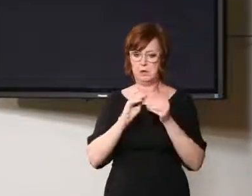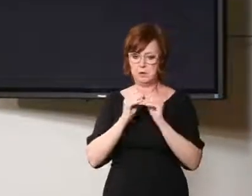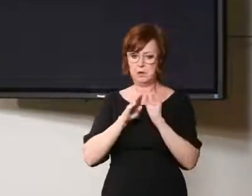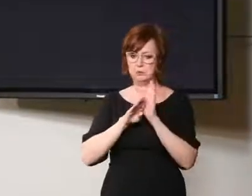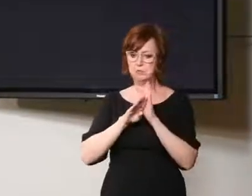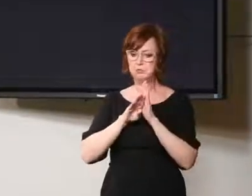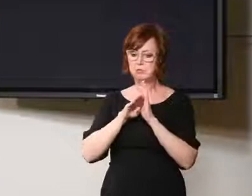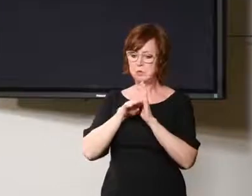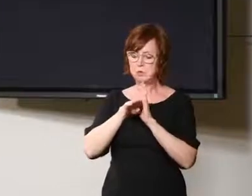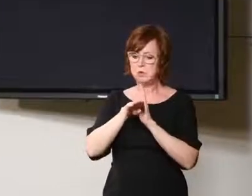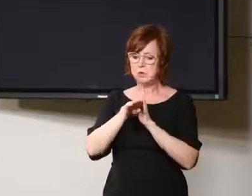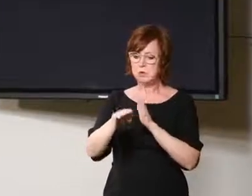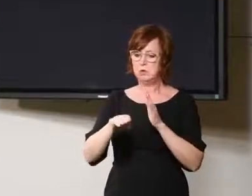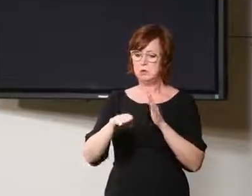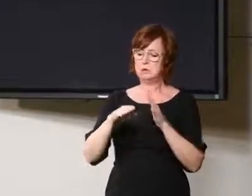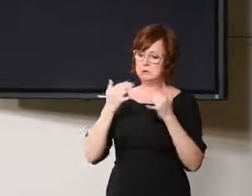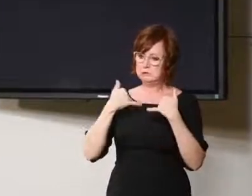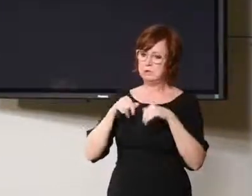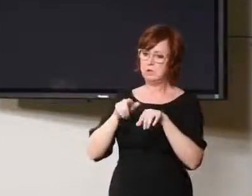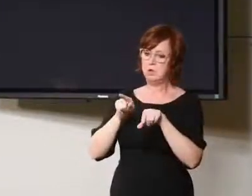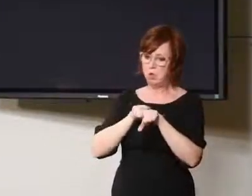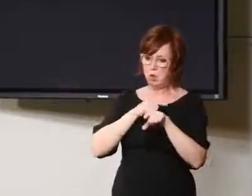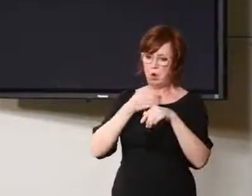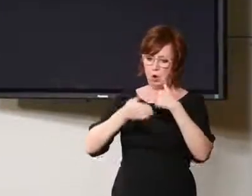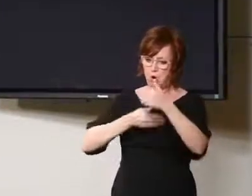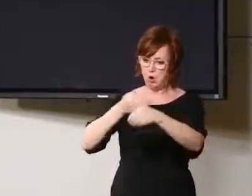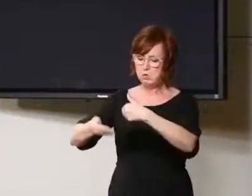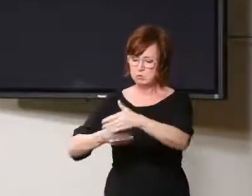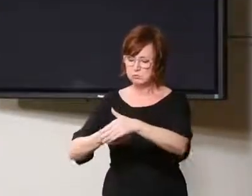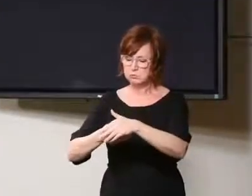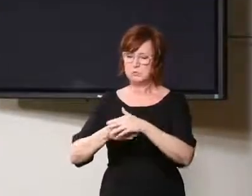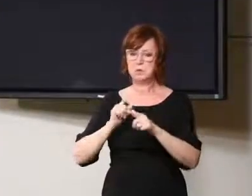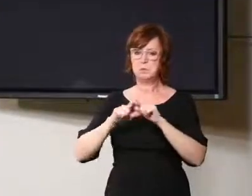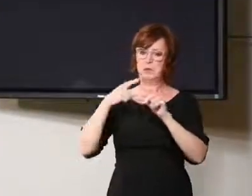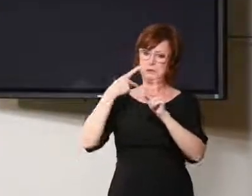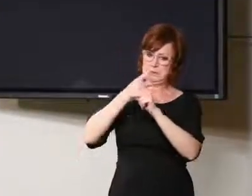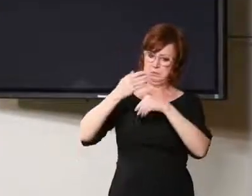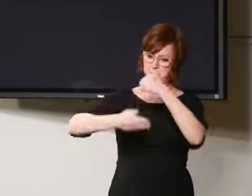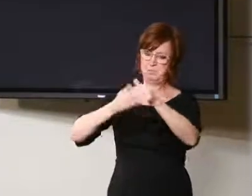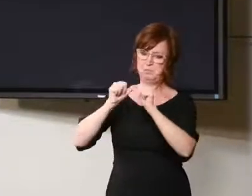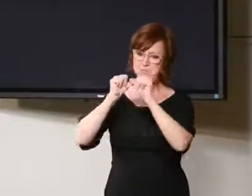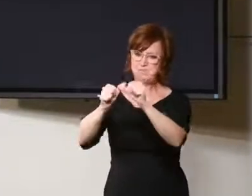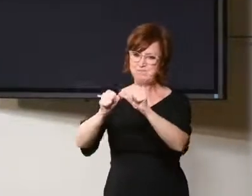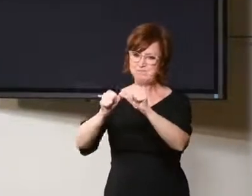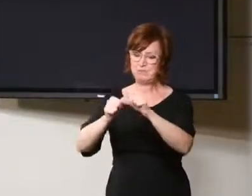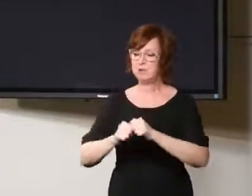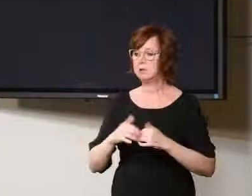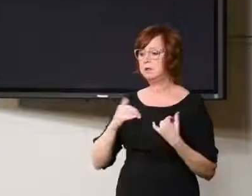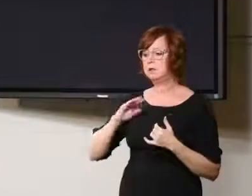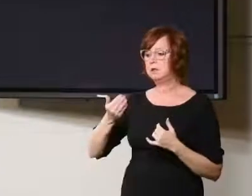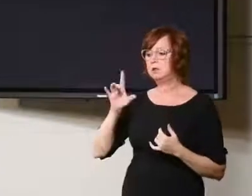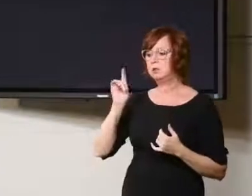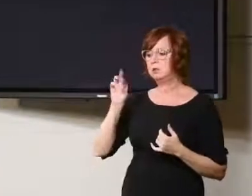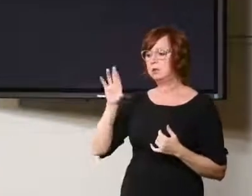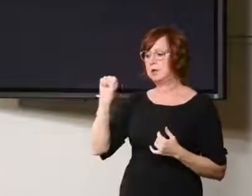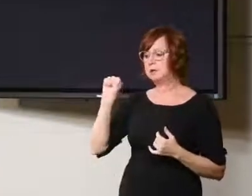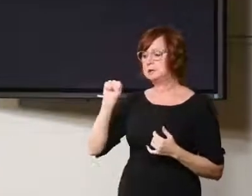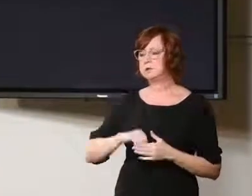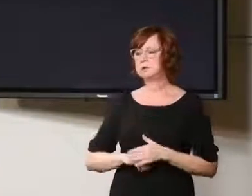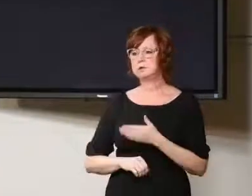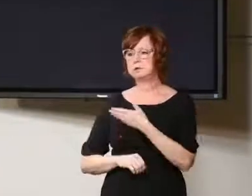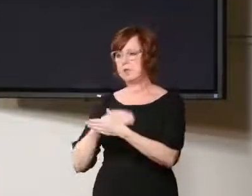Saskatchewan. Dr. Shahab. Thank you, Premier. So just a bit more detail on